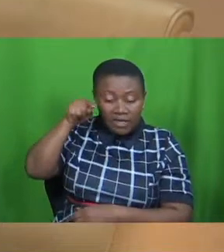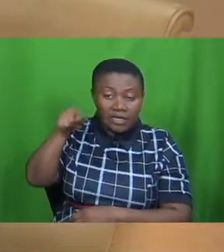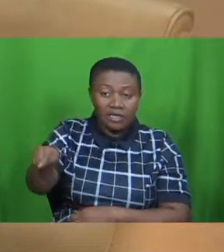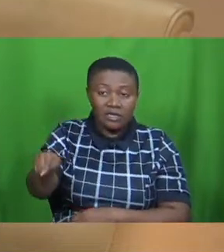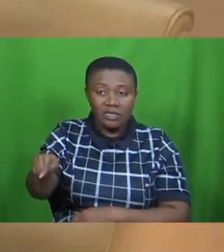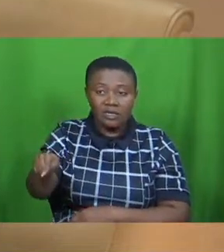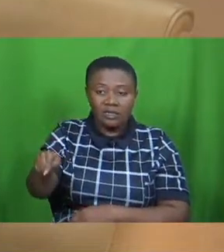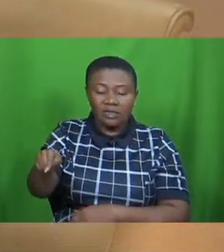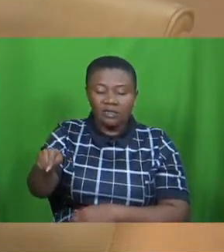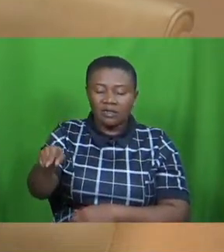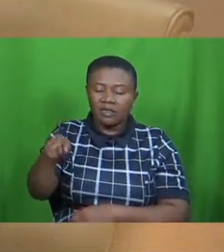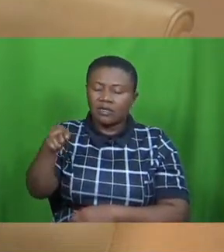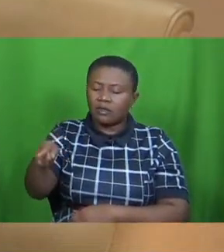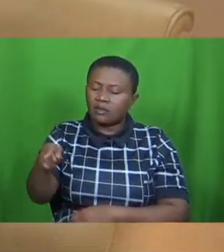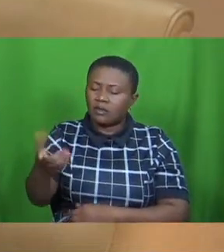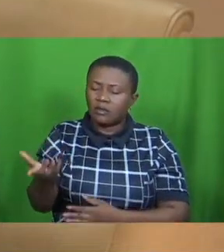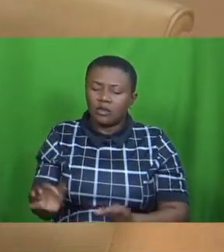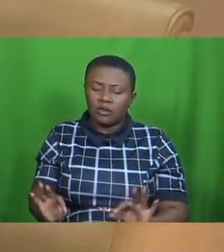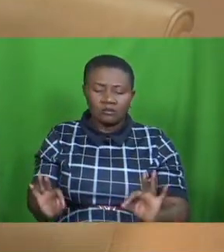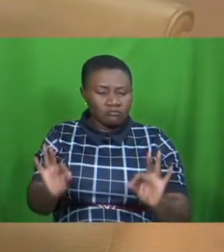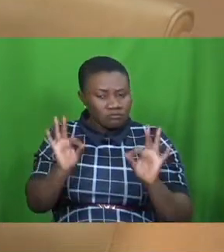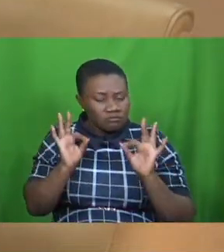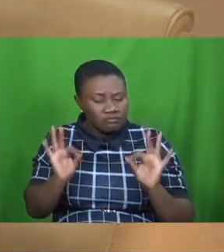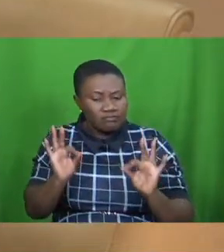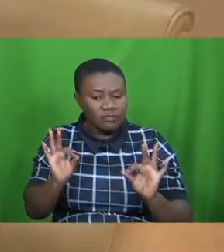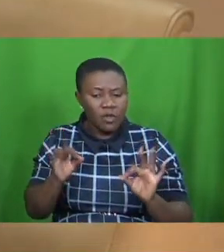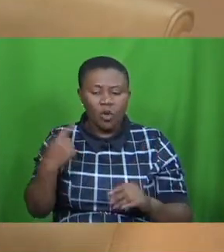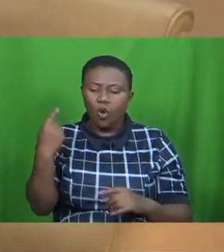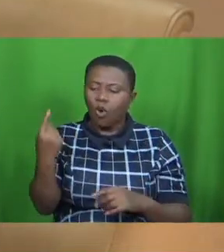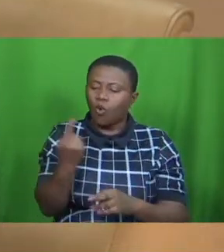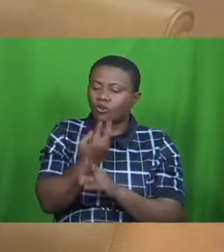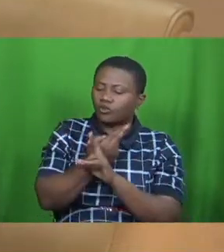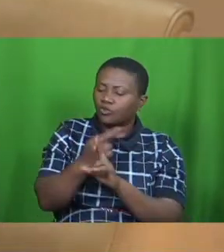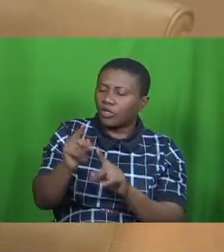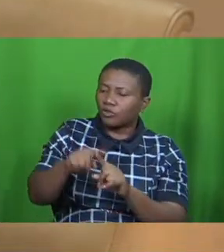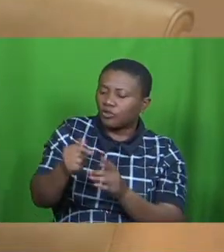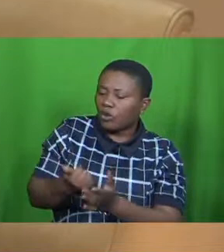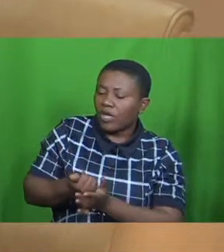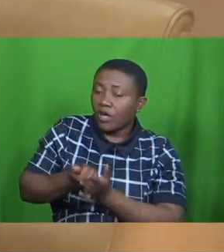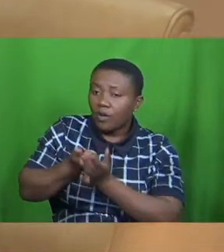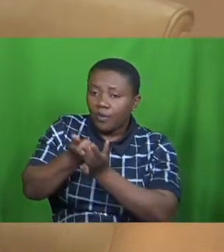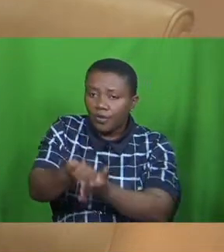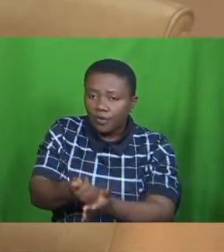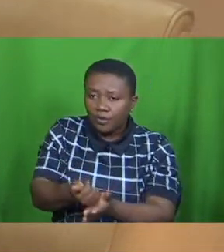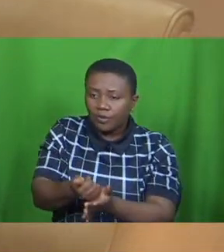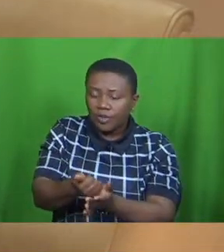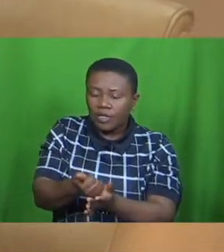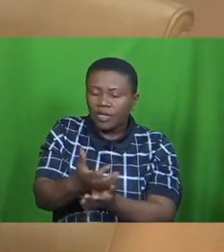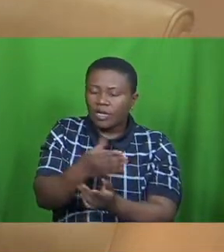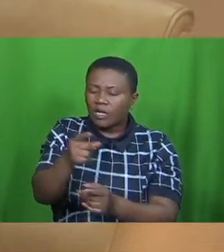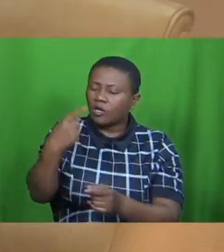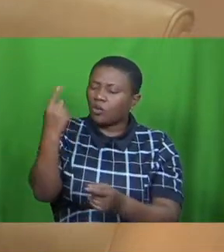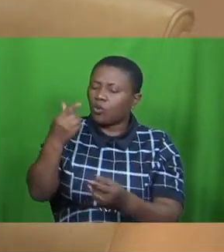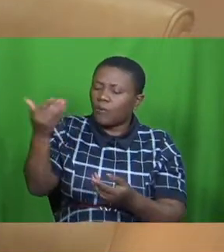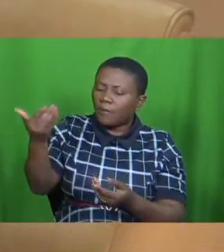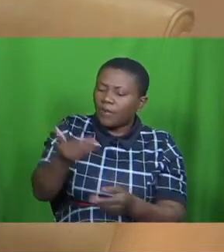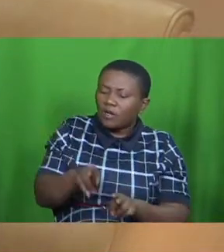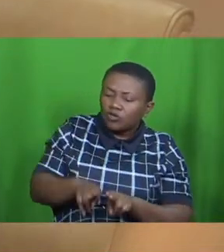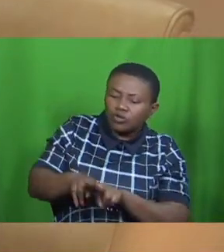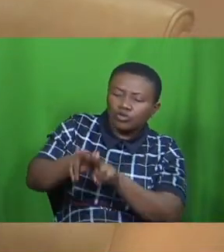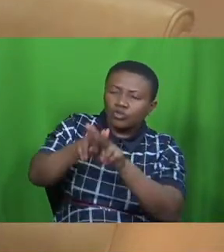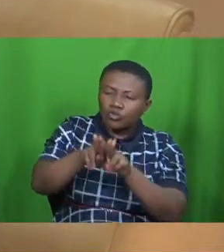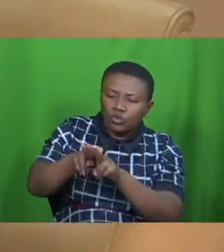was affable, a problem solver, and a unifier, selfless,